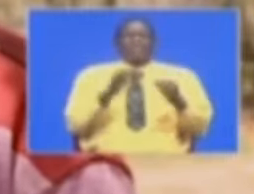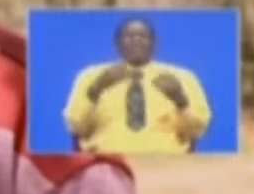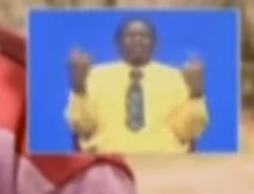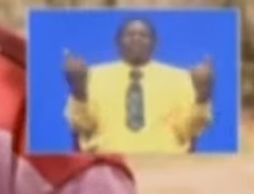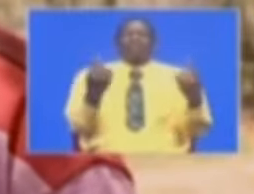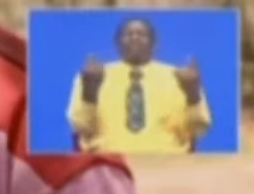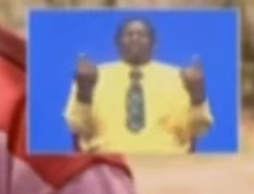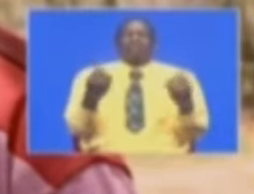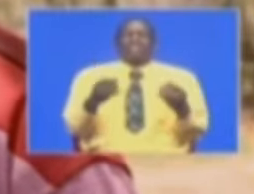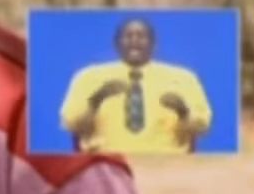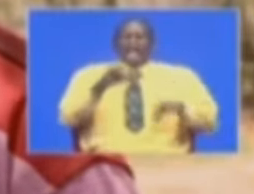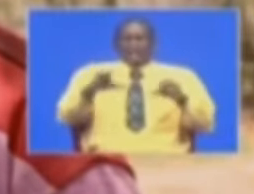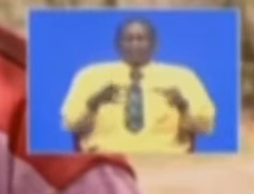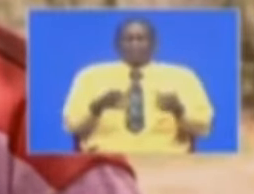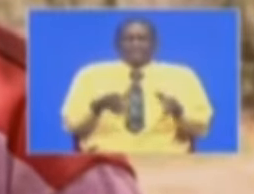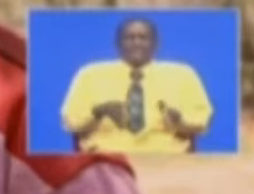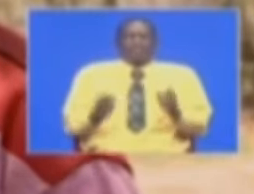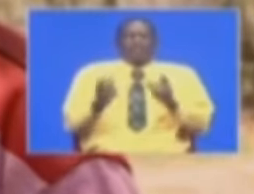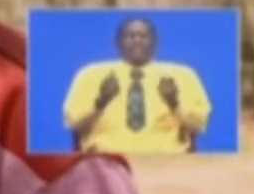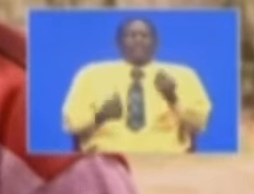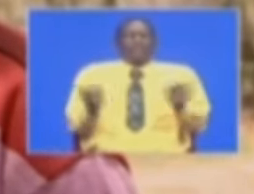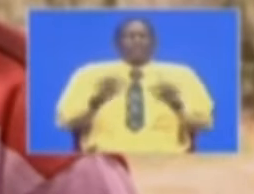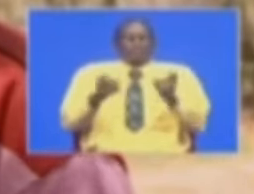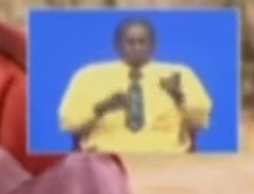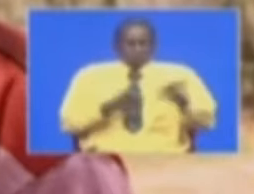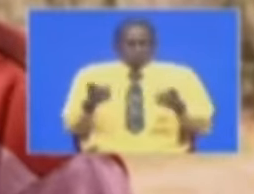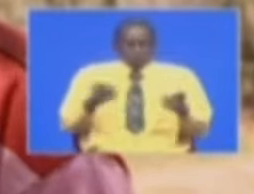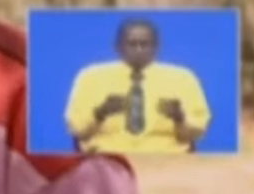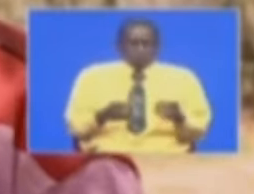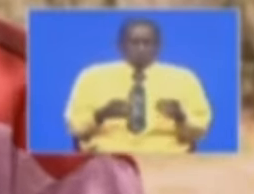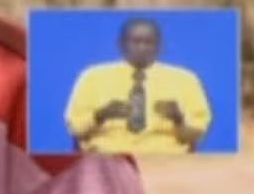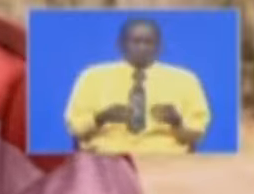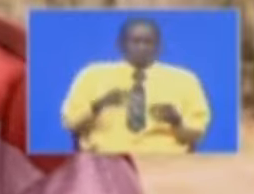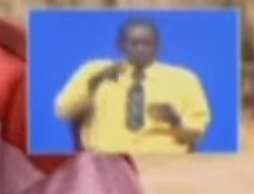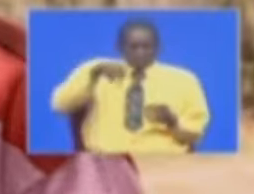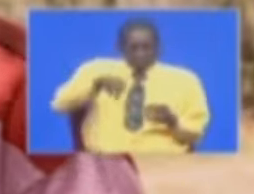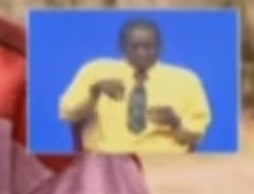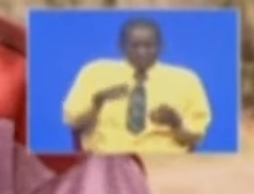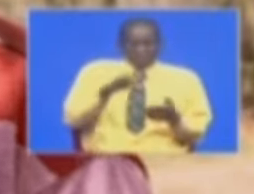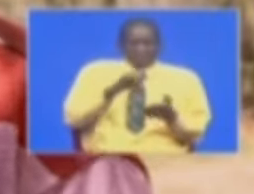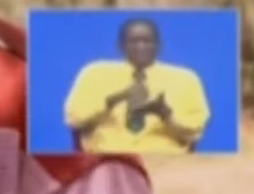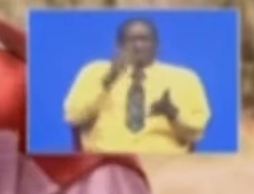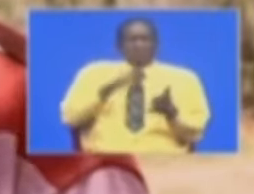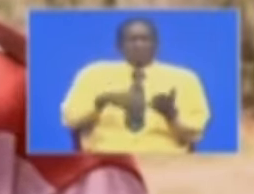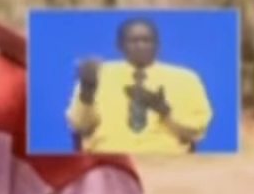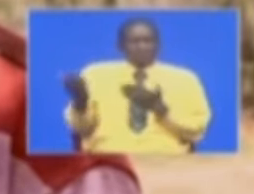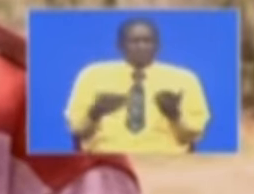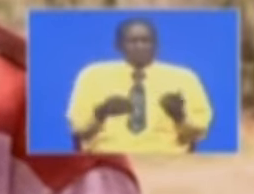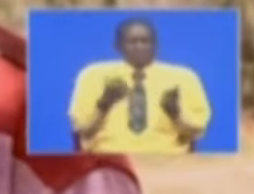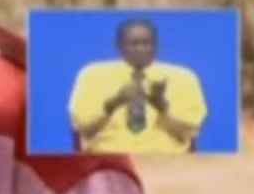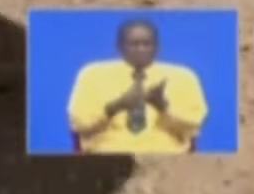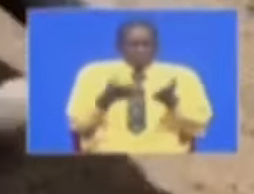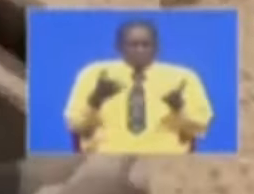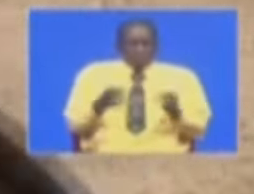a manner that it is not controlled or planned, then that is what contributes to the current problem now they are